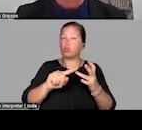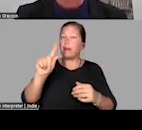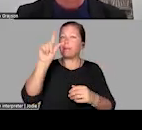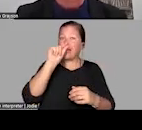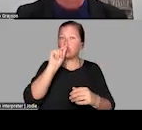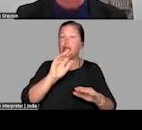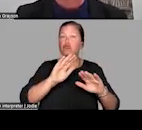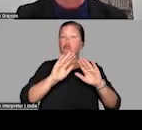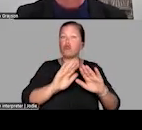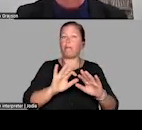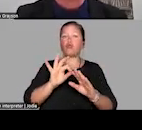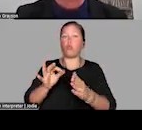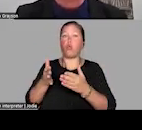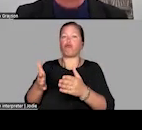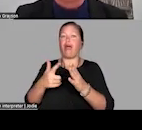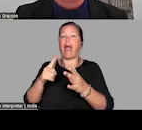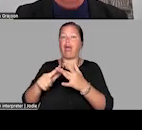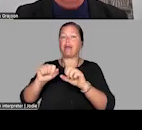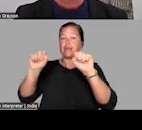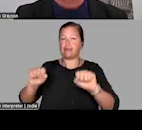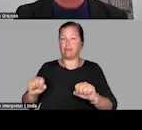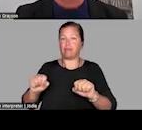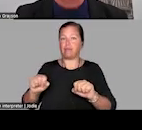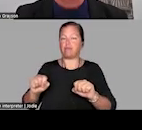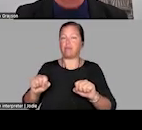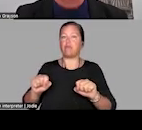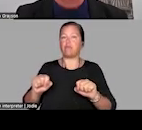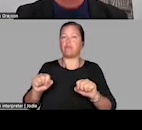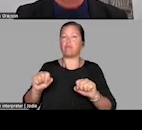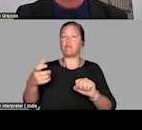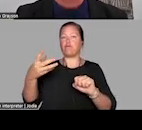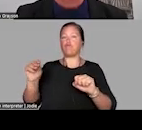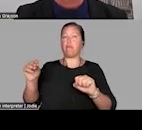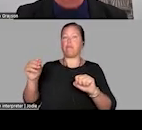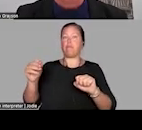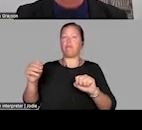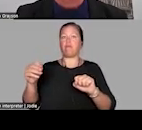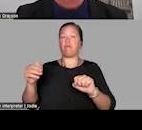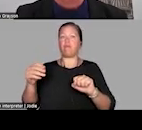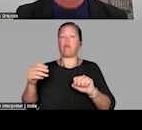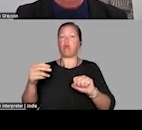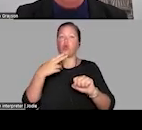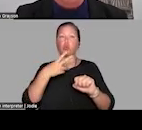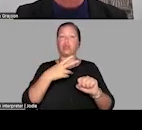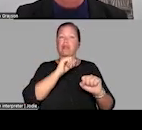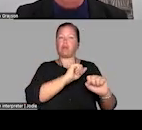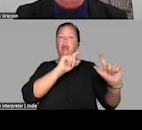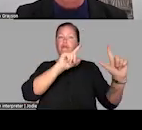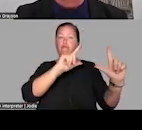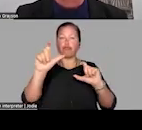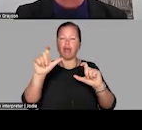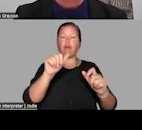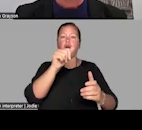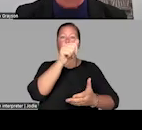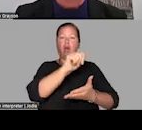stop unauthorized AI systems from using photographs and artwork